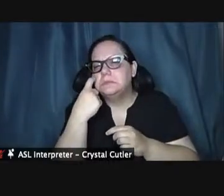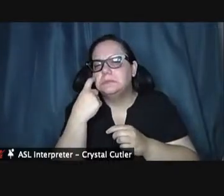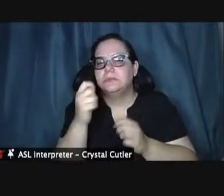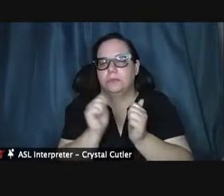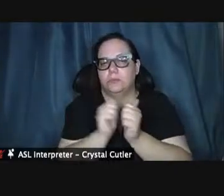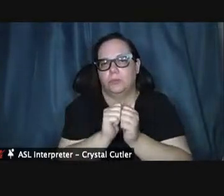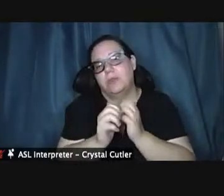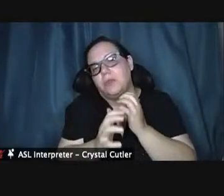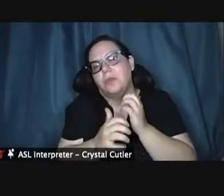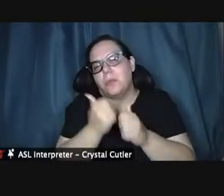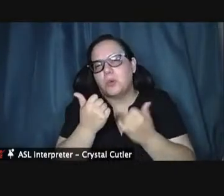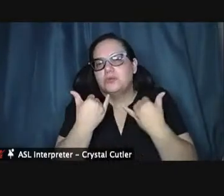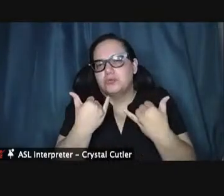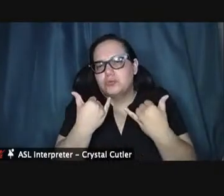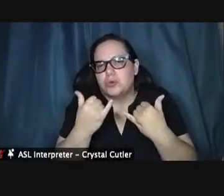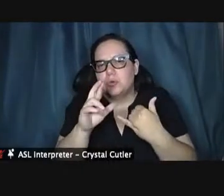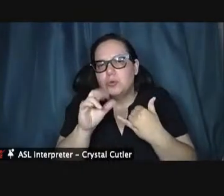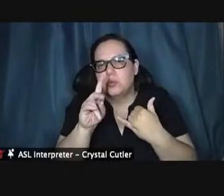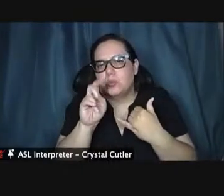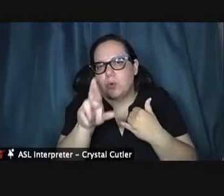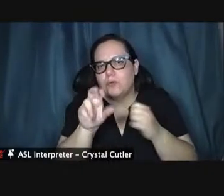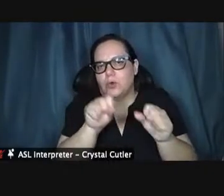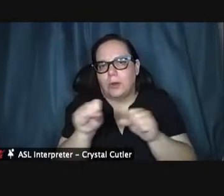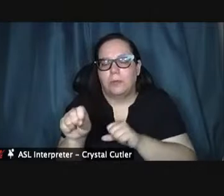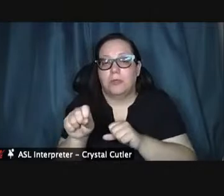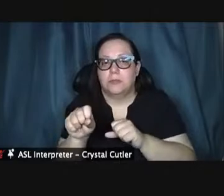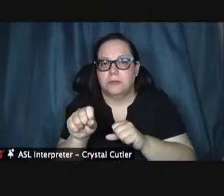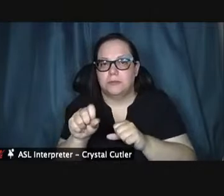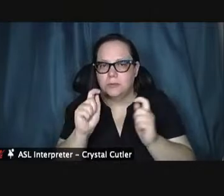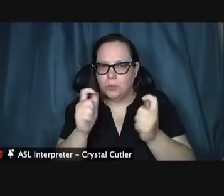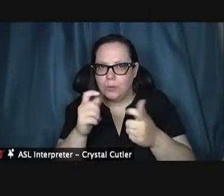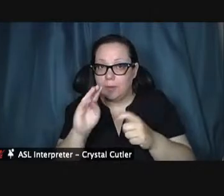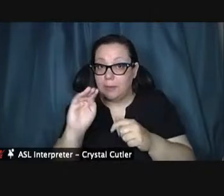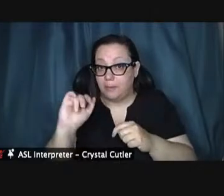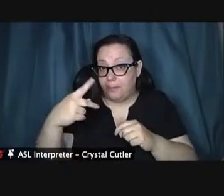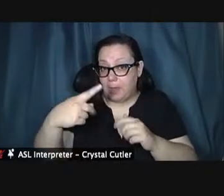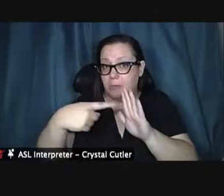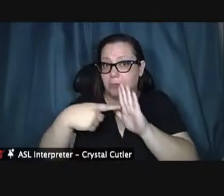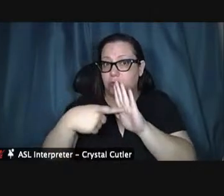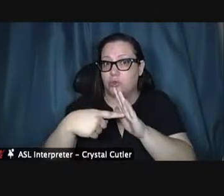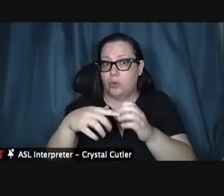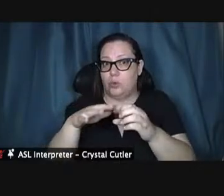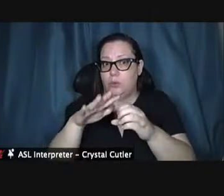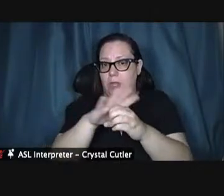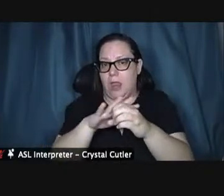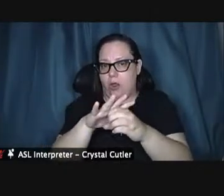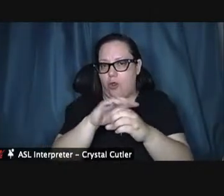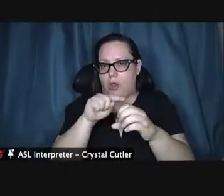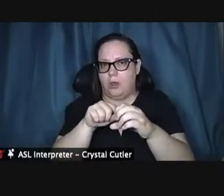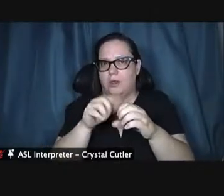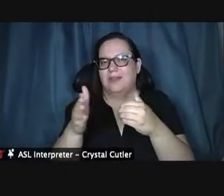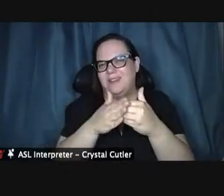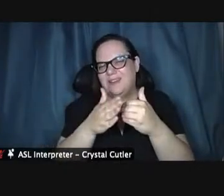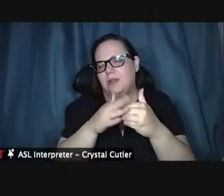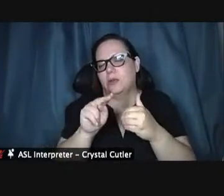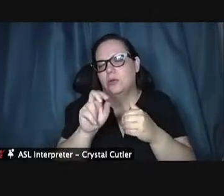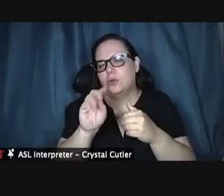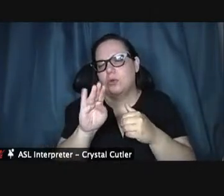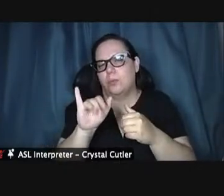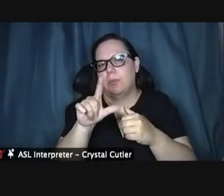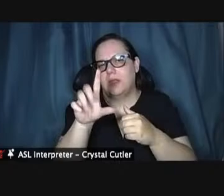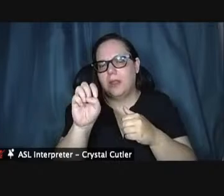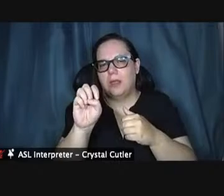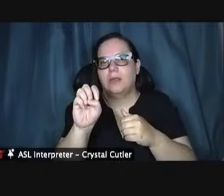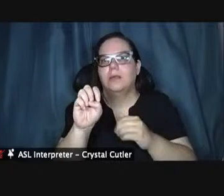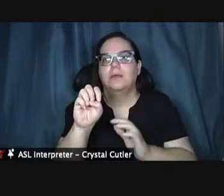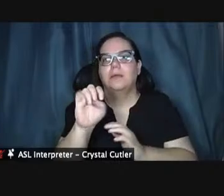capabilities. Real quick, this map here on the right shows an area near Nobile. These ice stability depths I